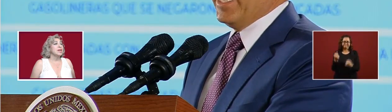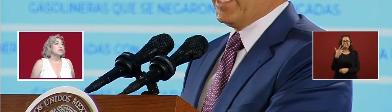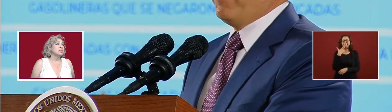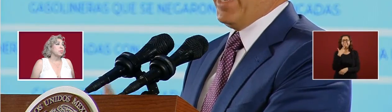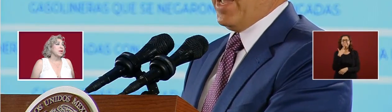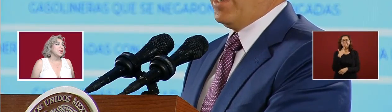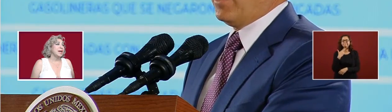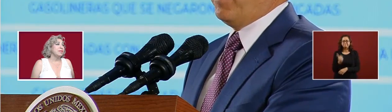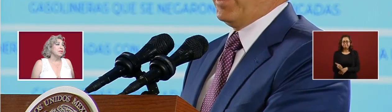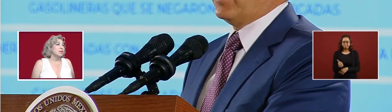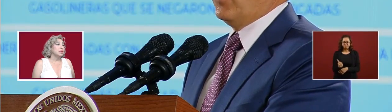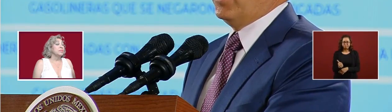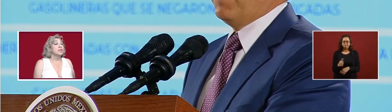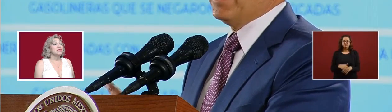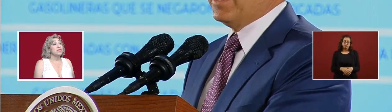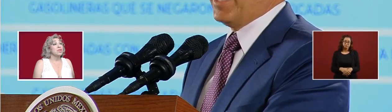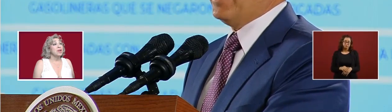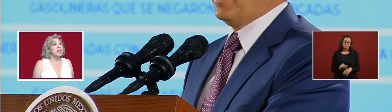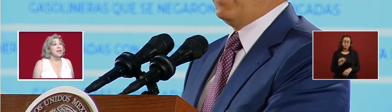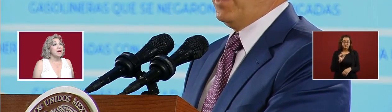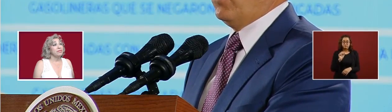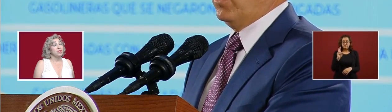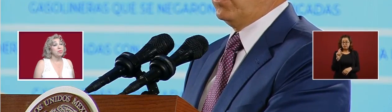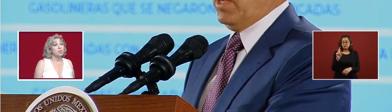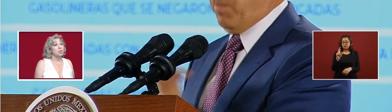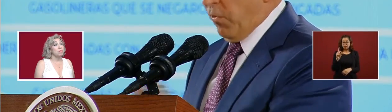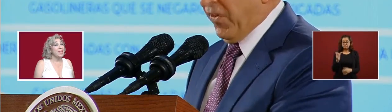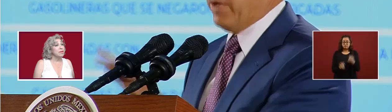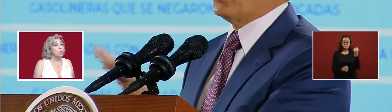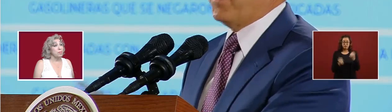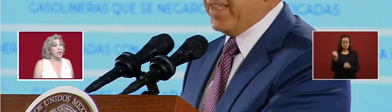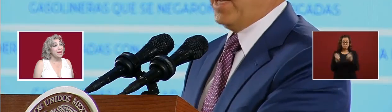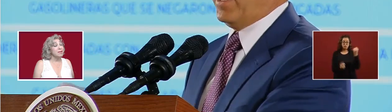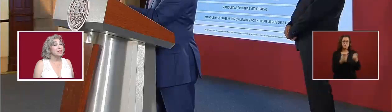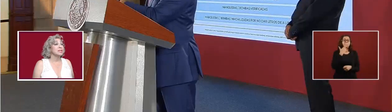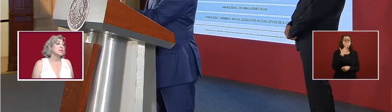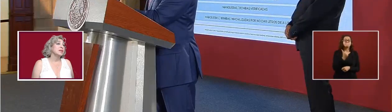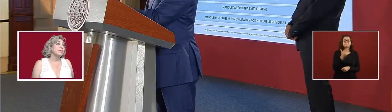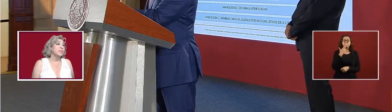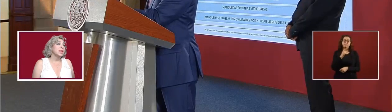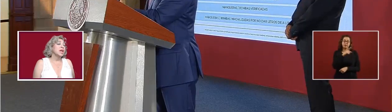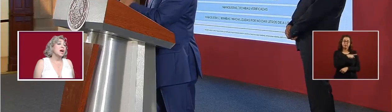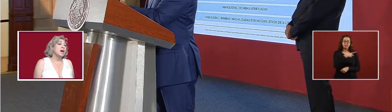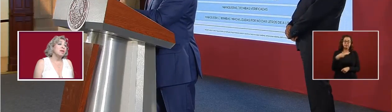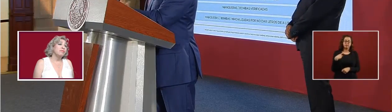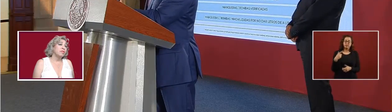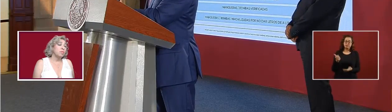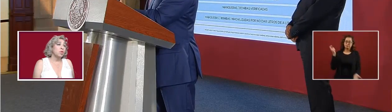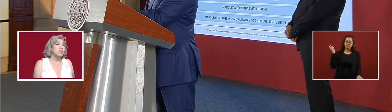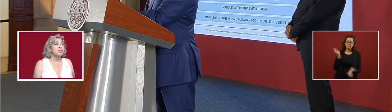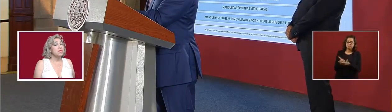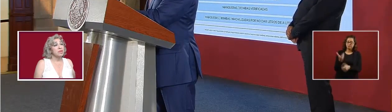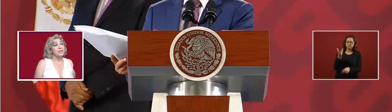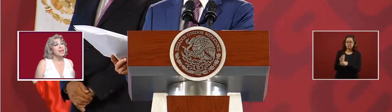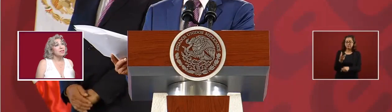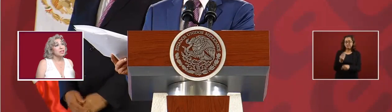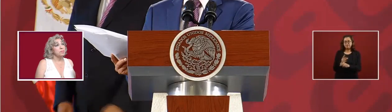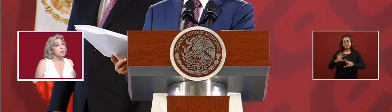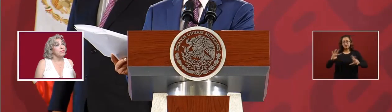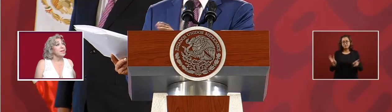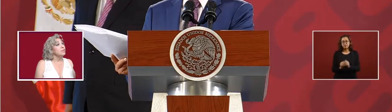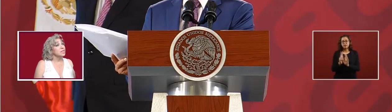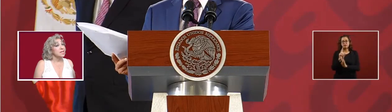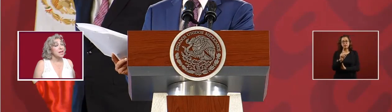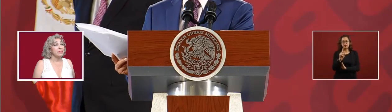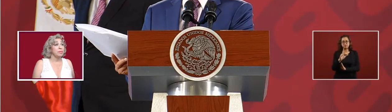then the vehicles break down. So they're going to have to pay their repairs. They're for more than 30 vehicles,